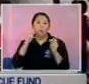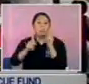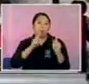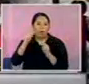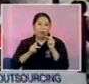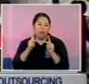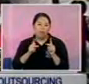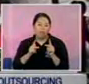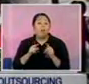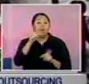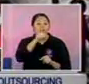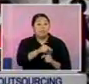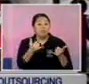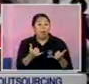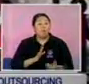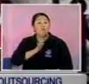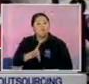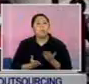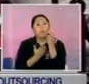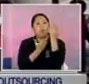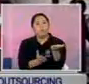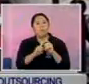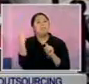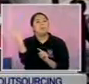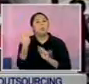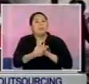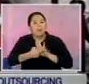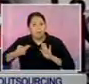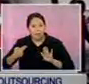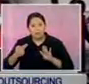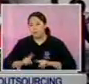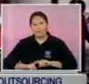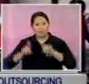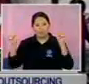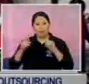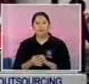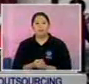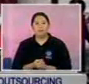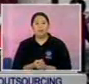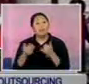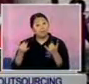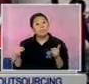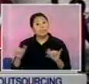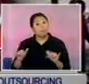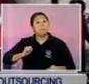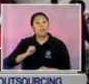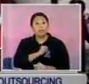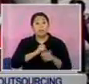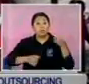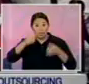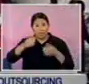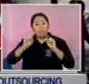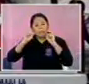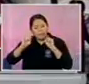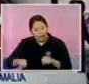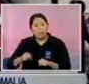are fine distinctions that lawyers or members of the Senate judges will be able to determine at the proper time.